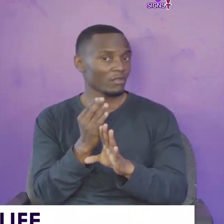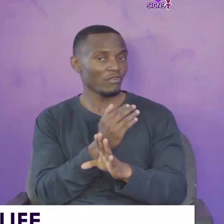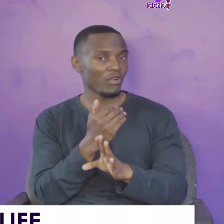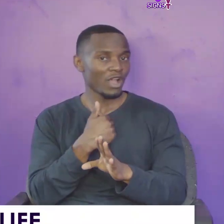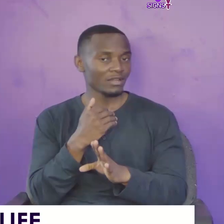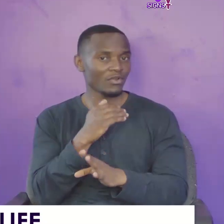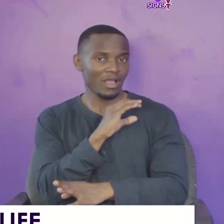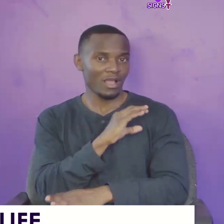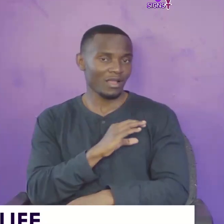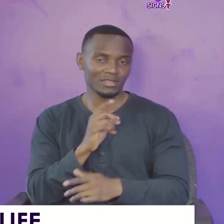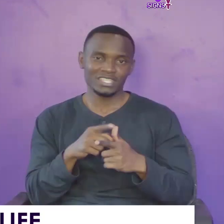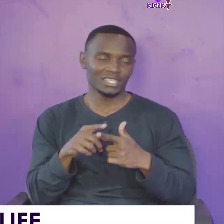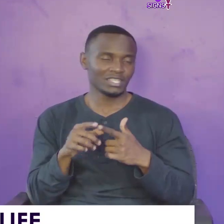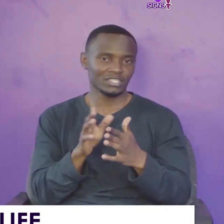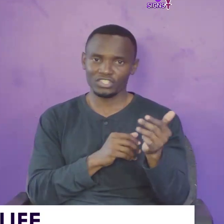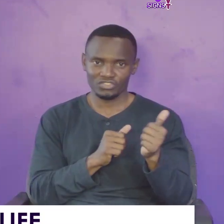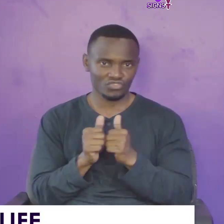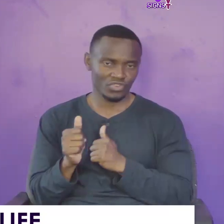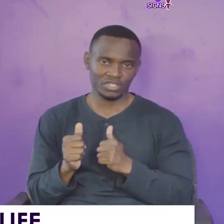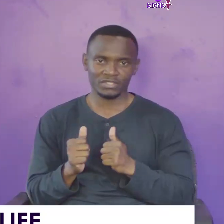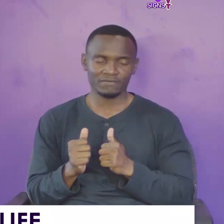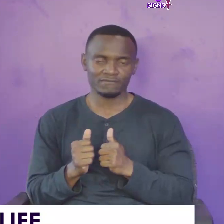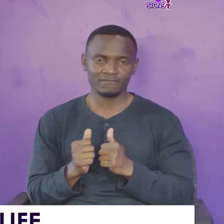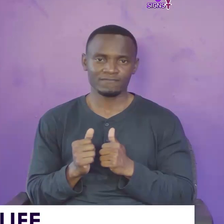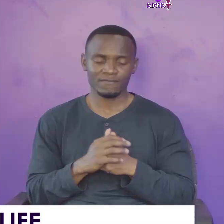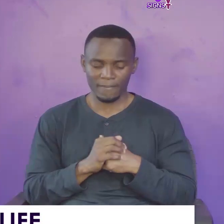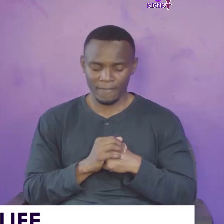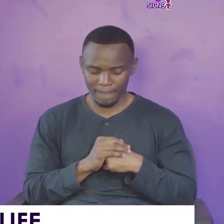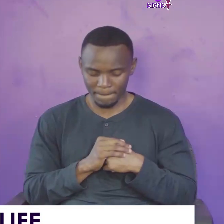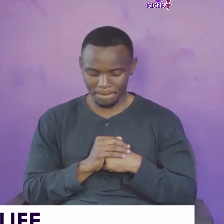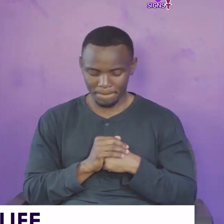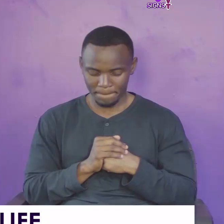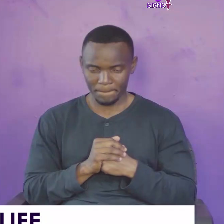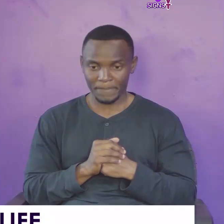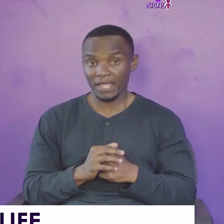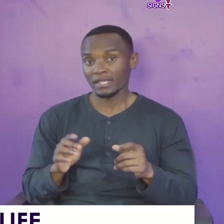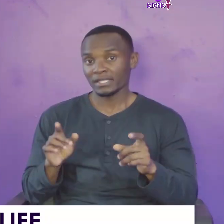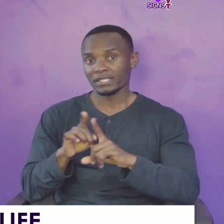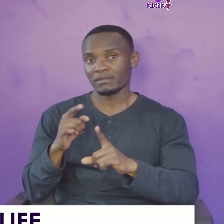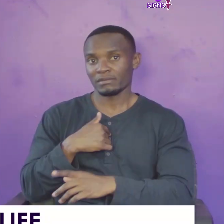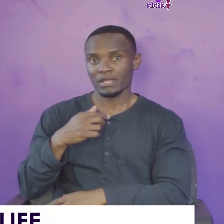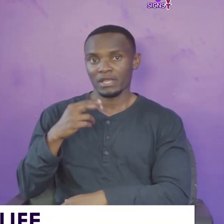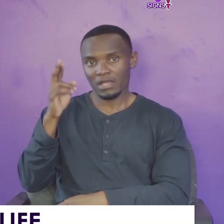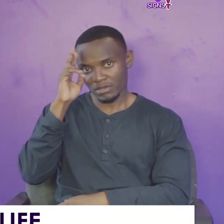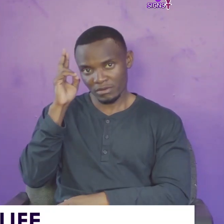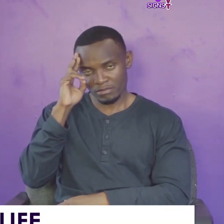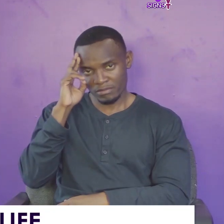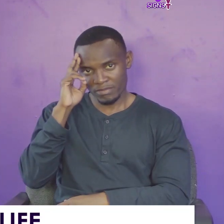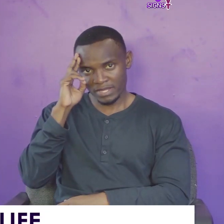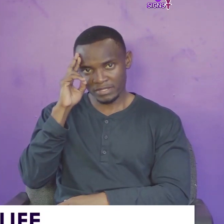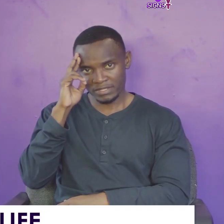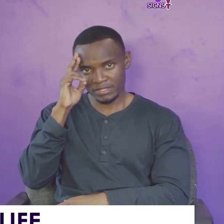allow ethical lapses, so trust I'm is always broken. being reminded of the saying, sin is a reproach to any people.